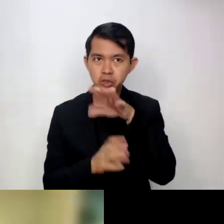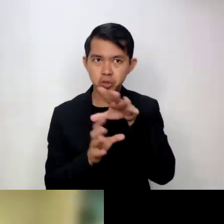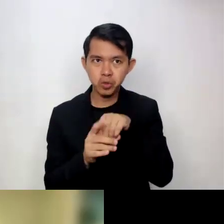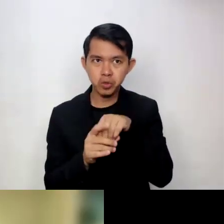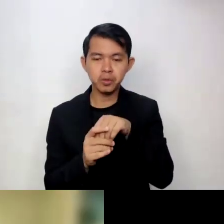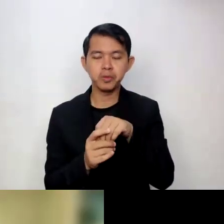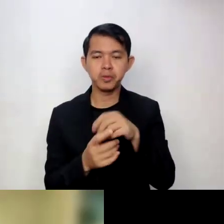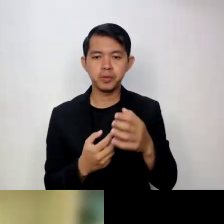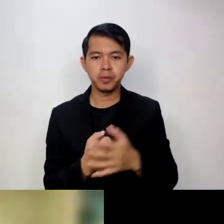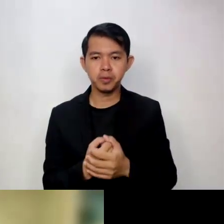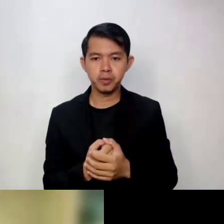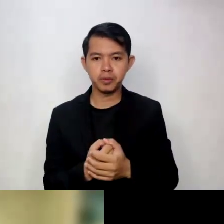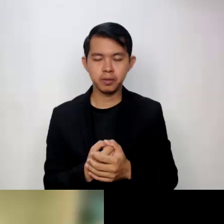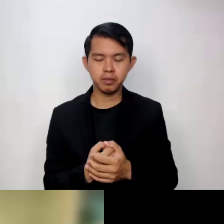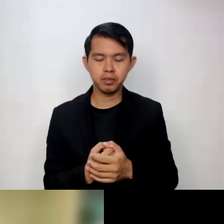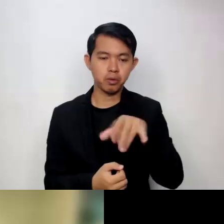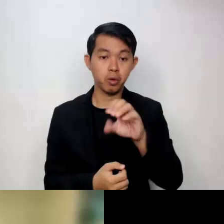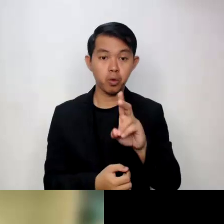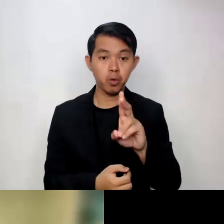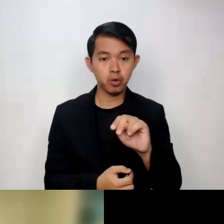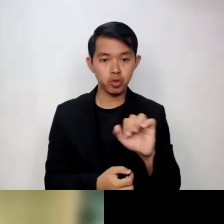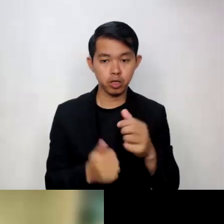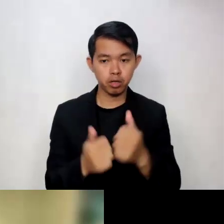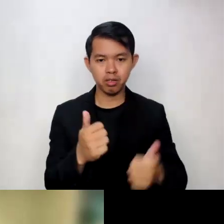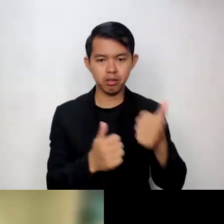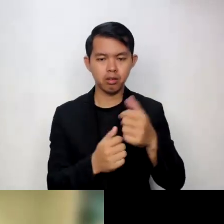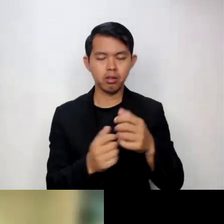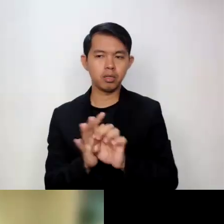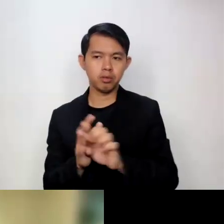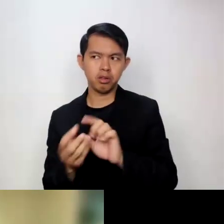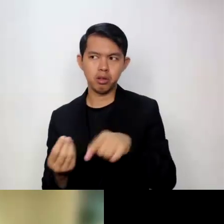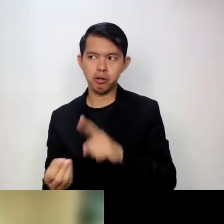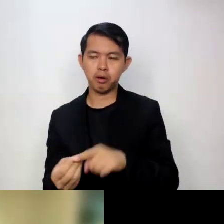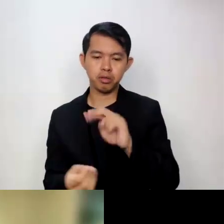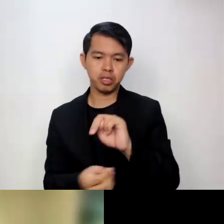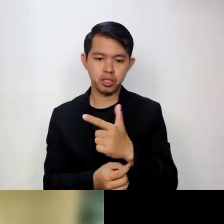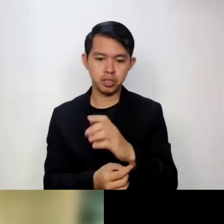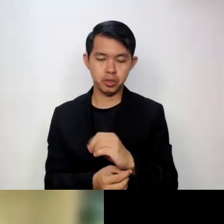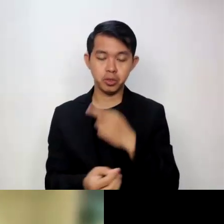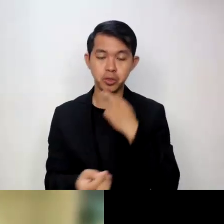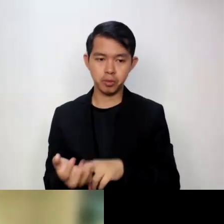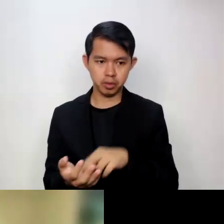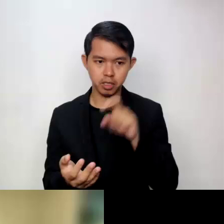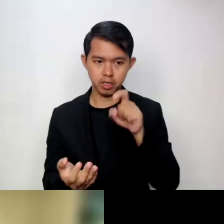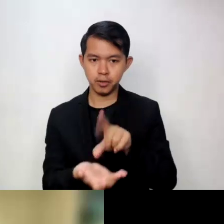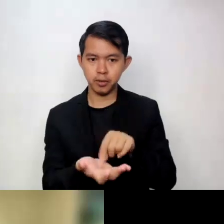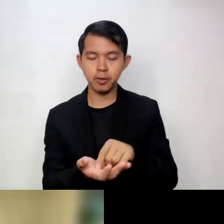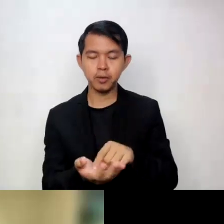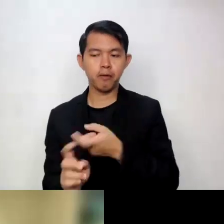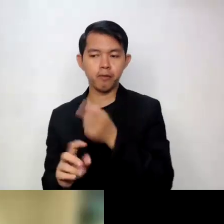peer-reviewed journals. How about if you have an NGO report that is peer-reviewed by community members and